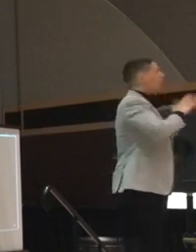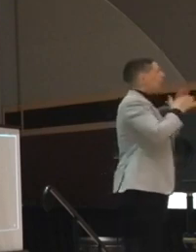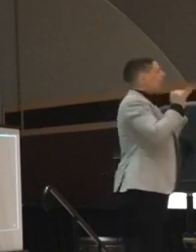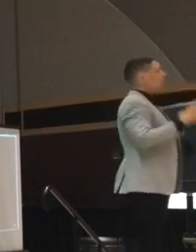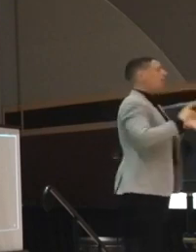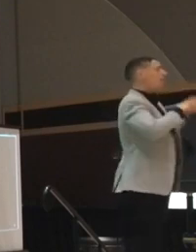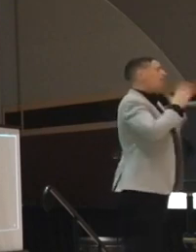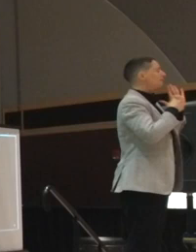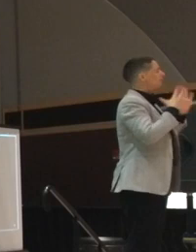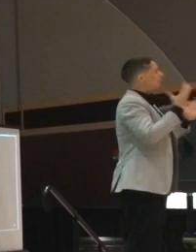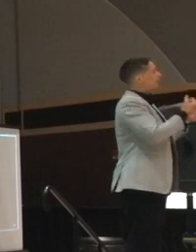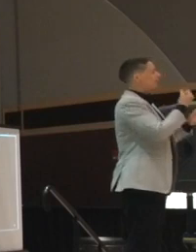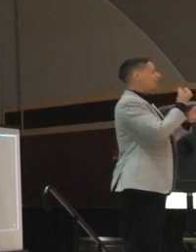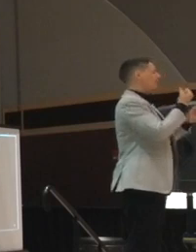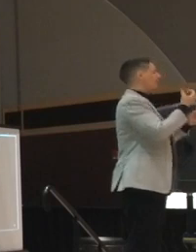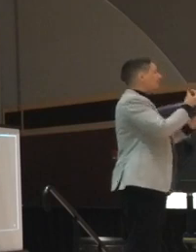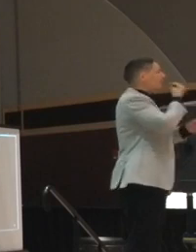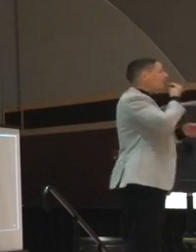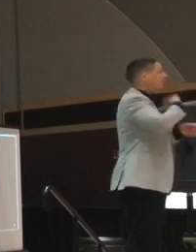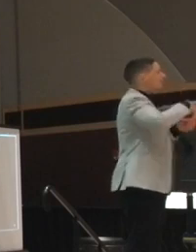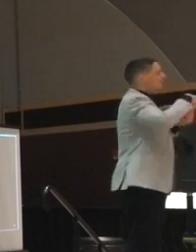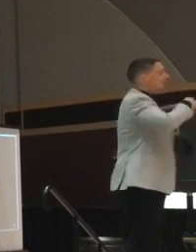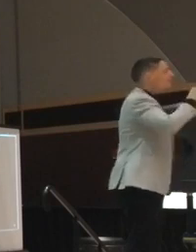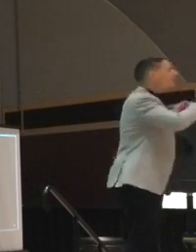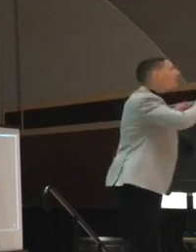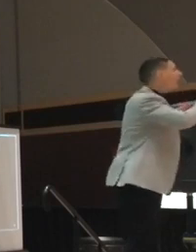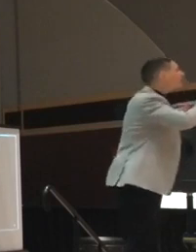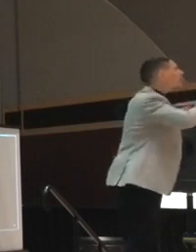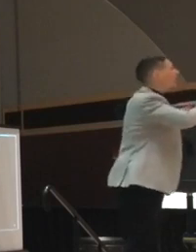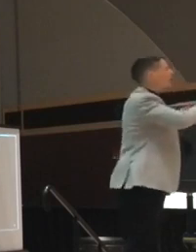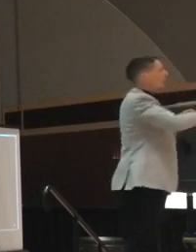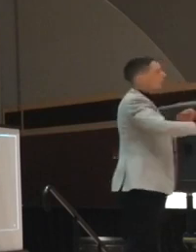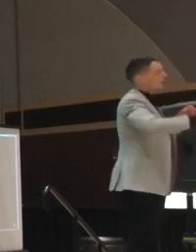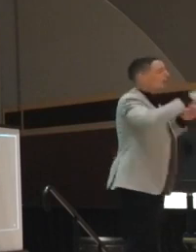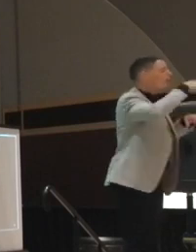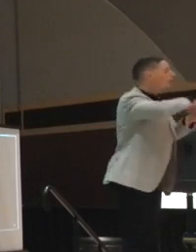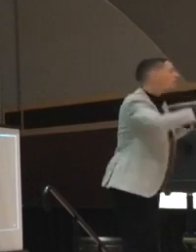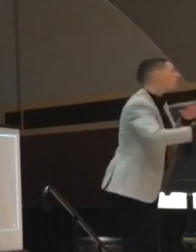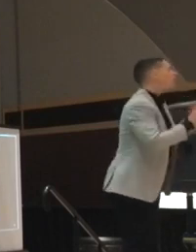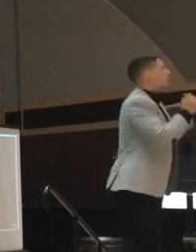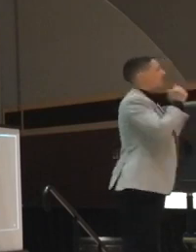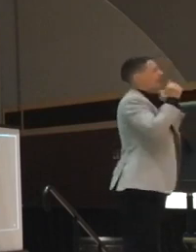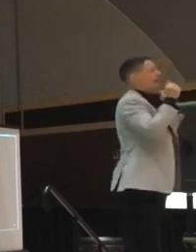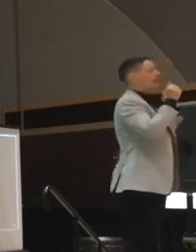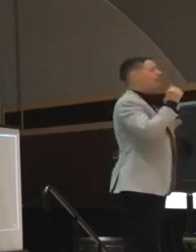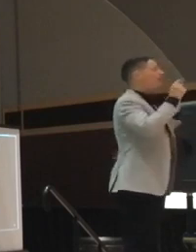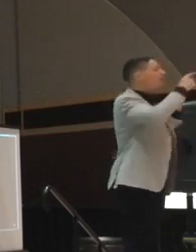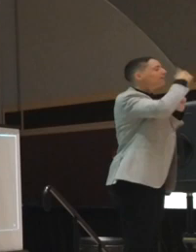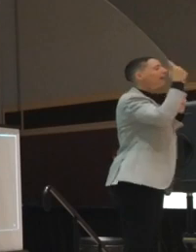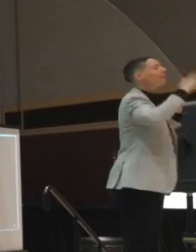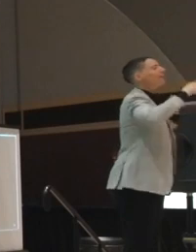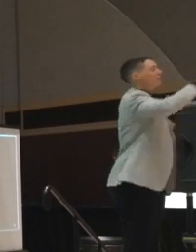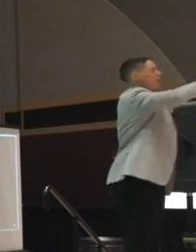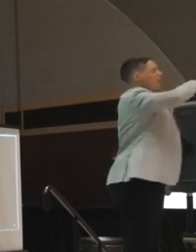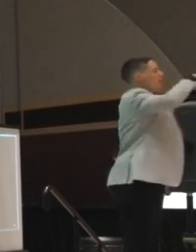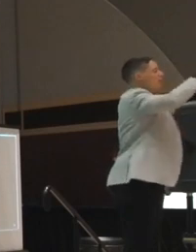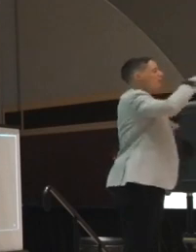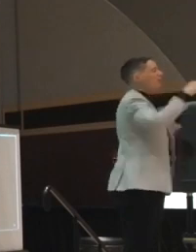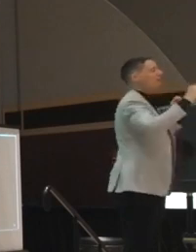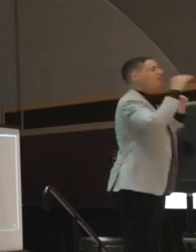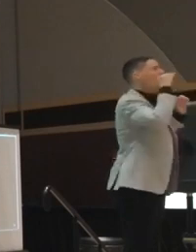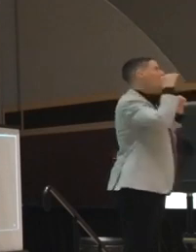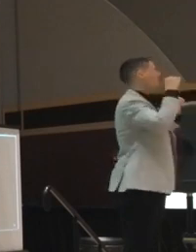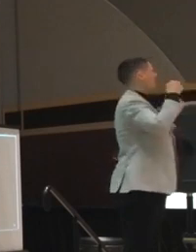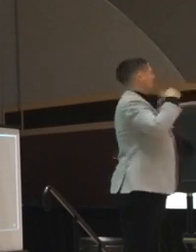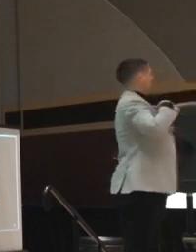then I had a very exotic drink, and there was a kid next to me. You know, when you're almost 72 years old, he's a child. And